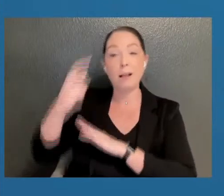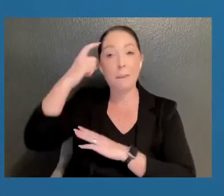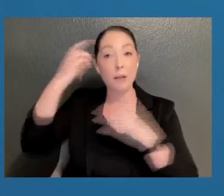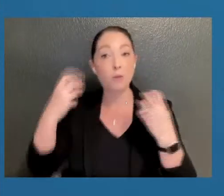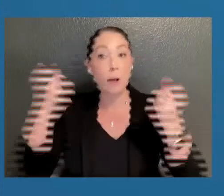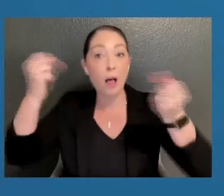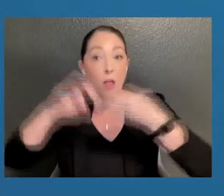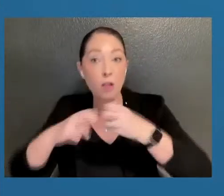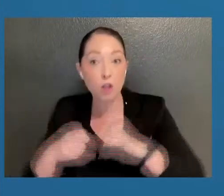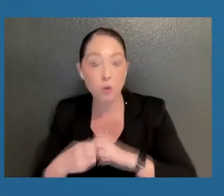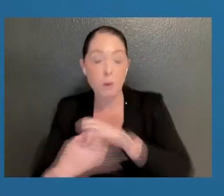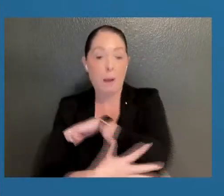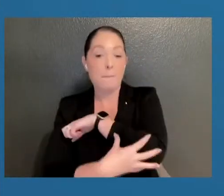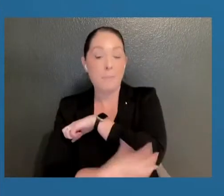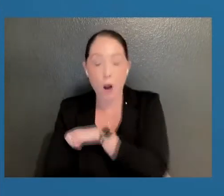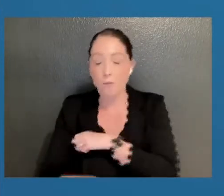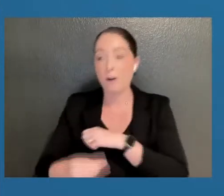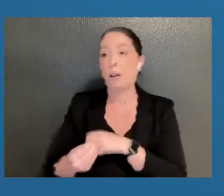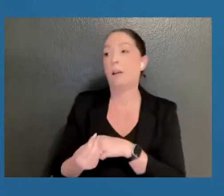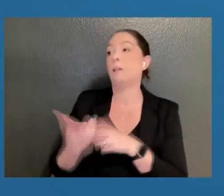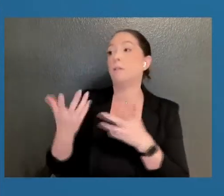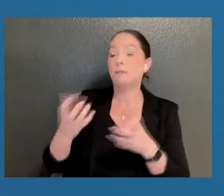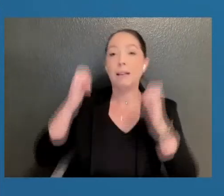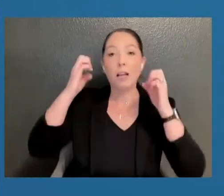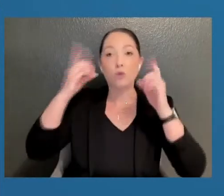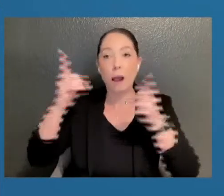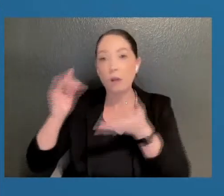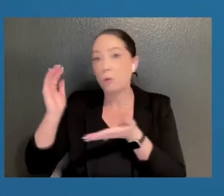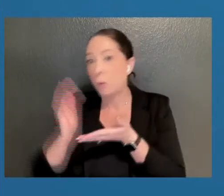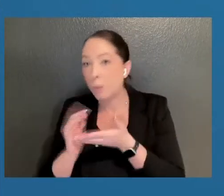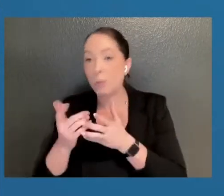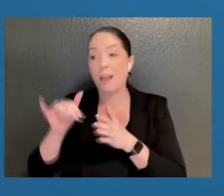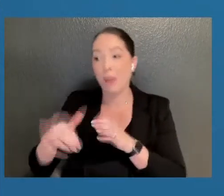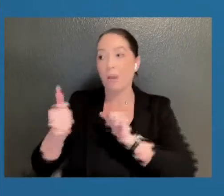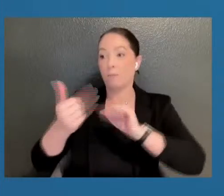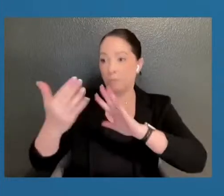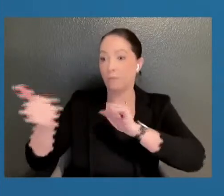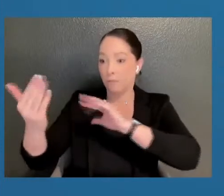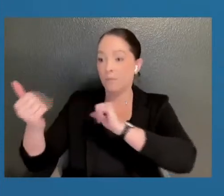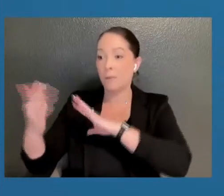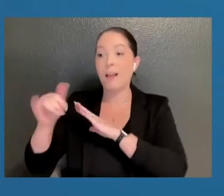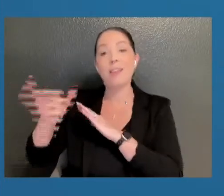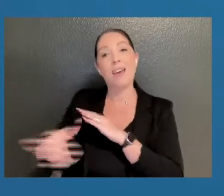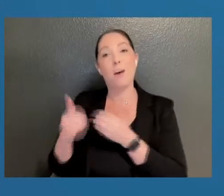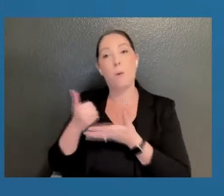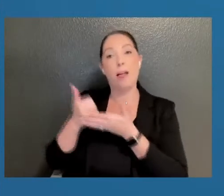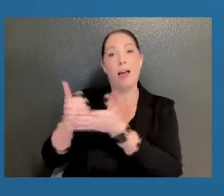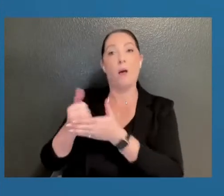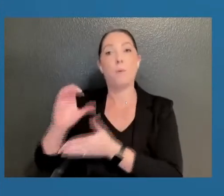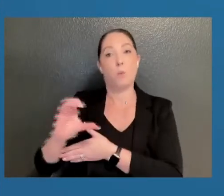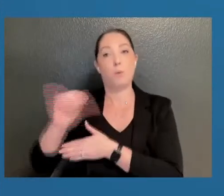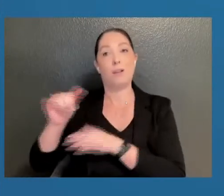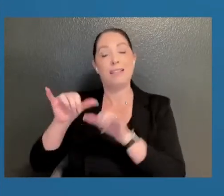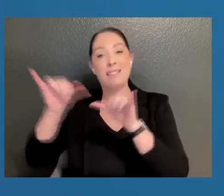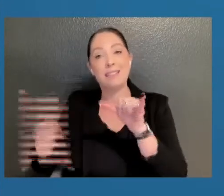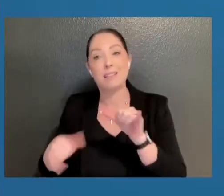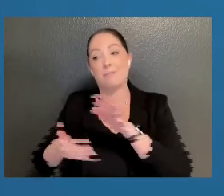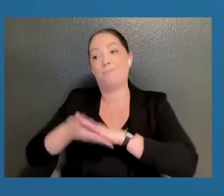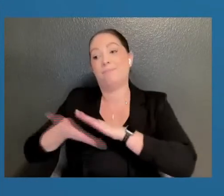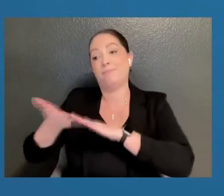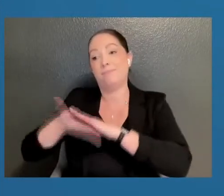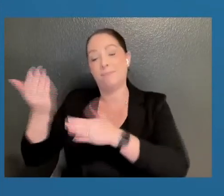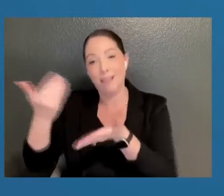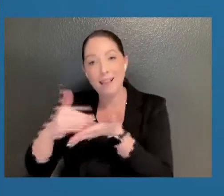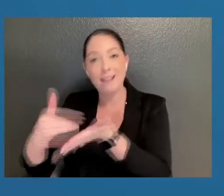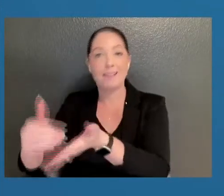lack of education. This will really get the criminal justice system humming again, so we'll have positive effects across